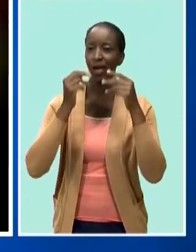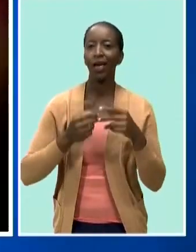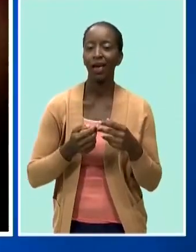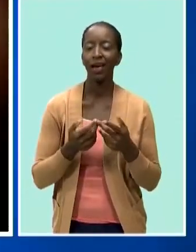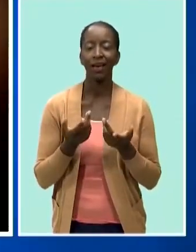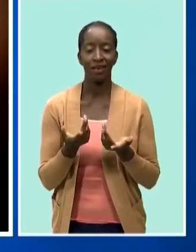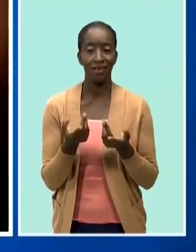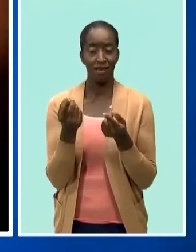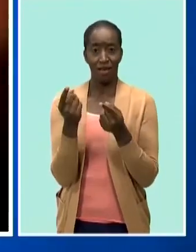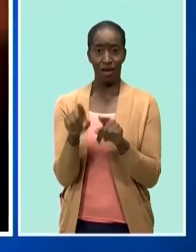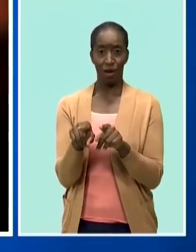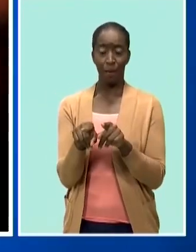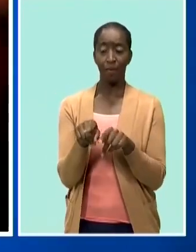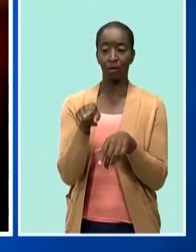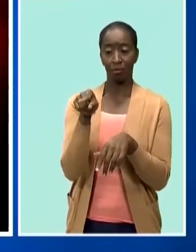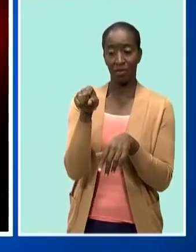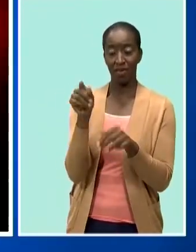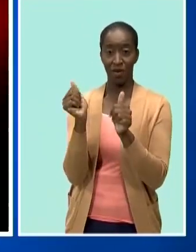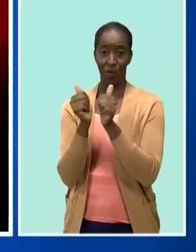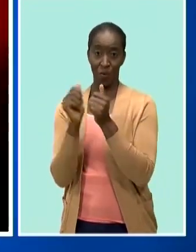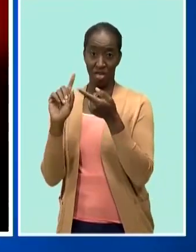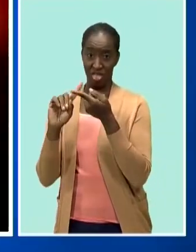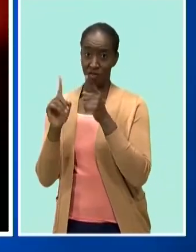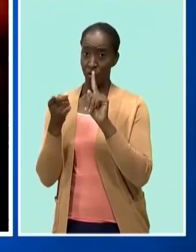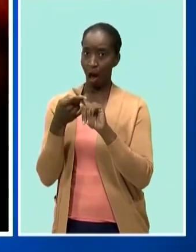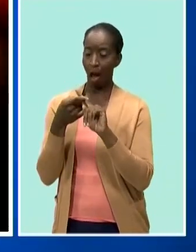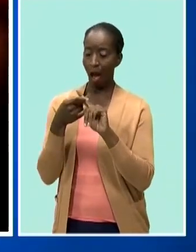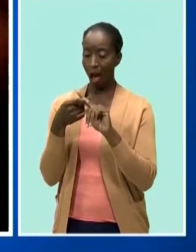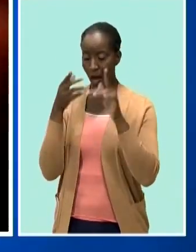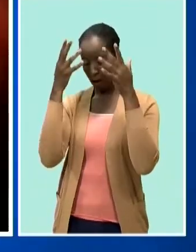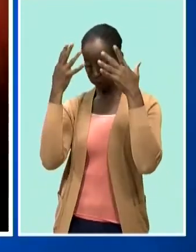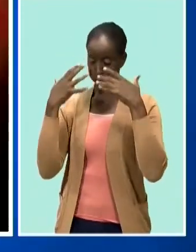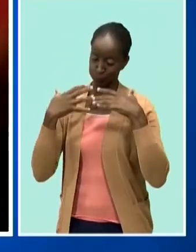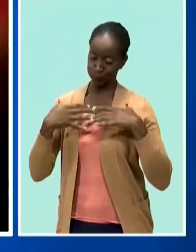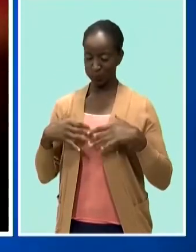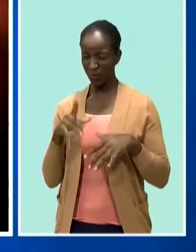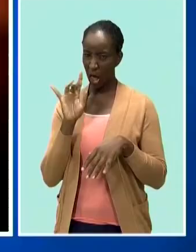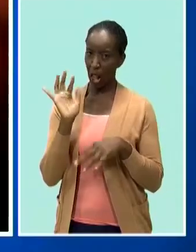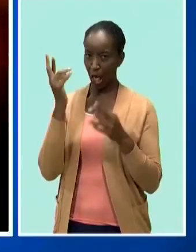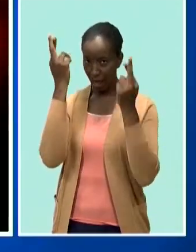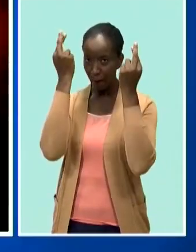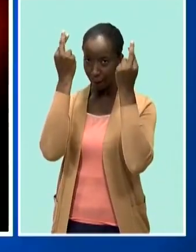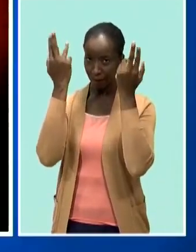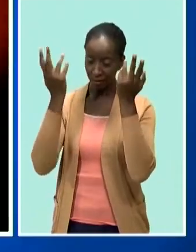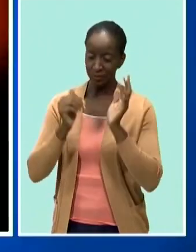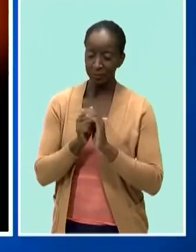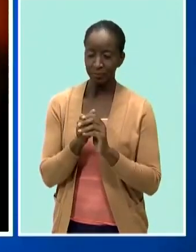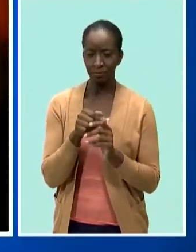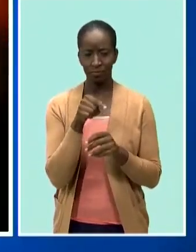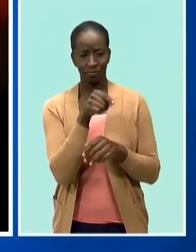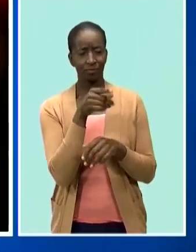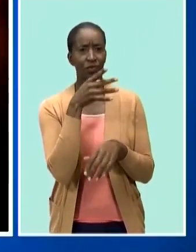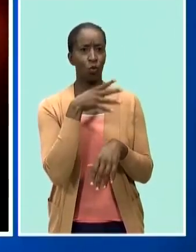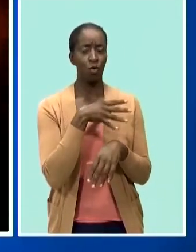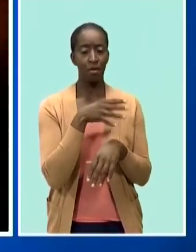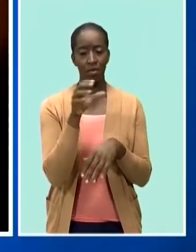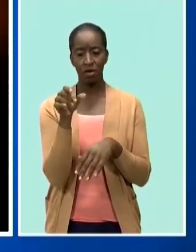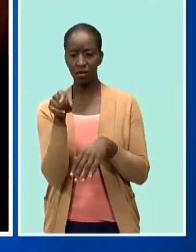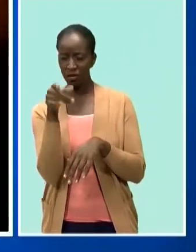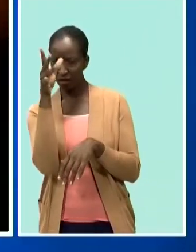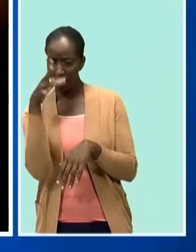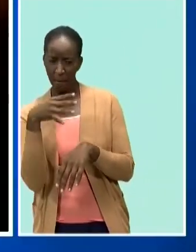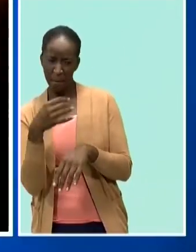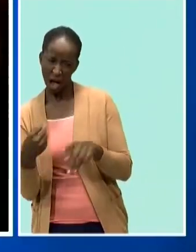Apparently, the man was out with friends, fully costumed, mind you, when he came to the defense of a woman who was being assaulted by another